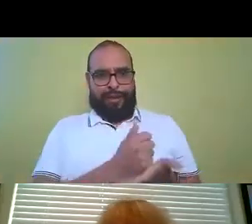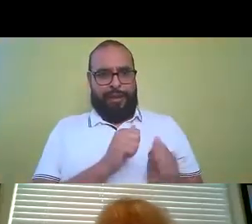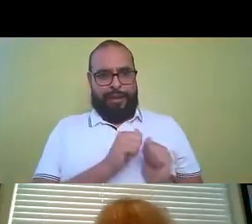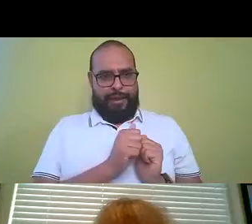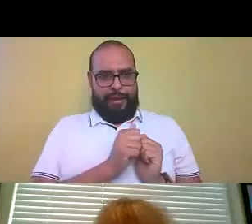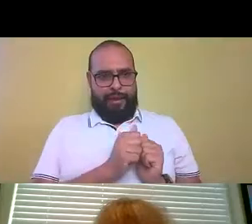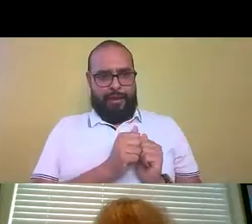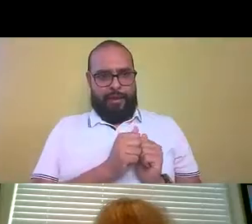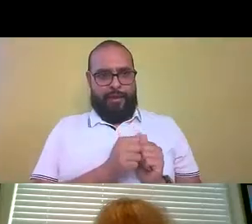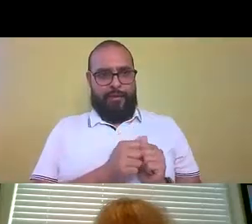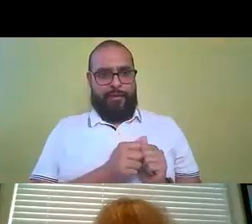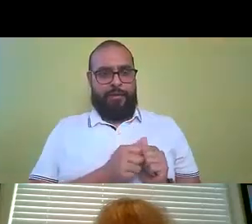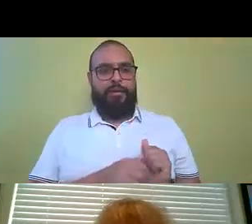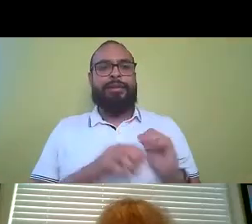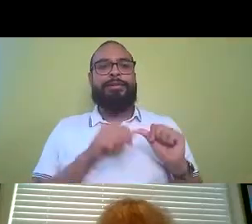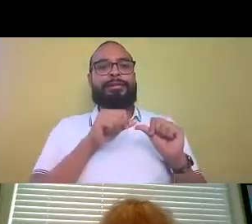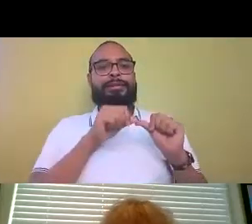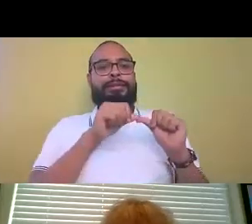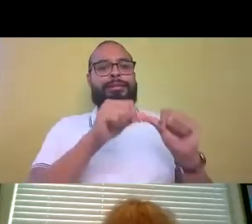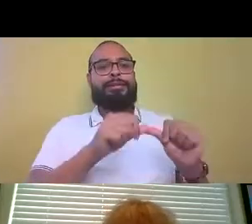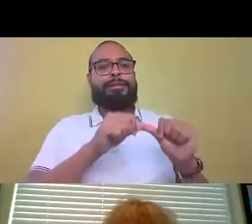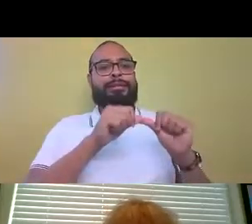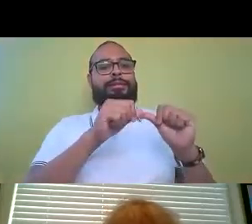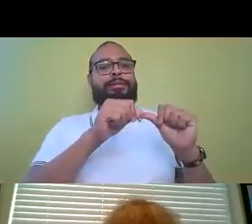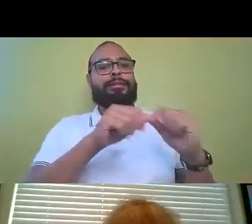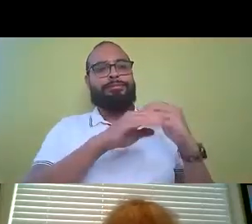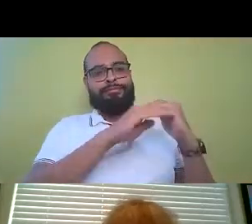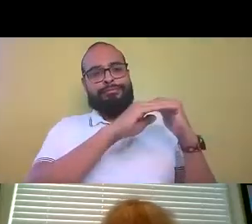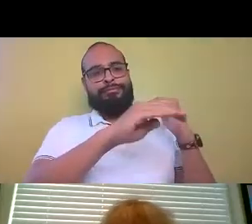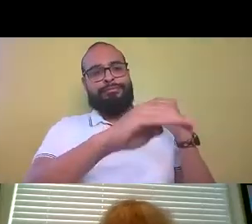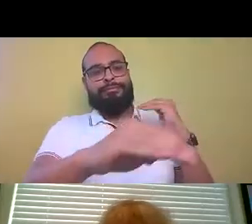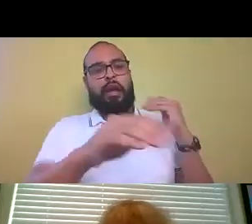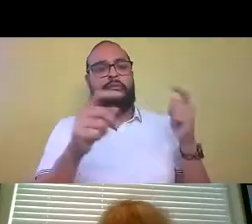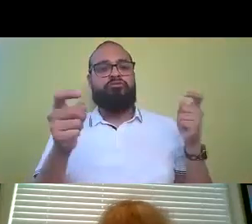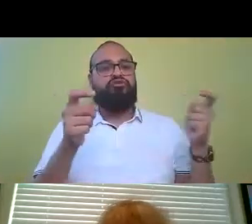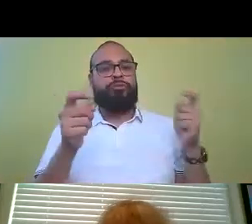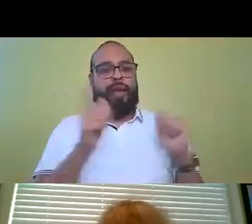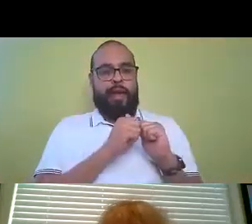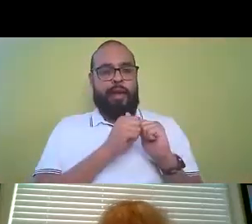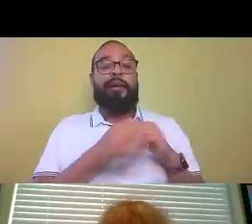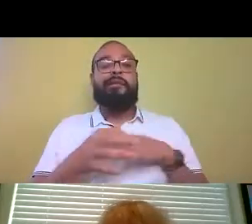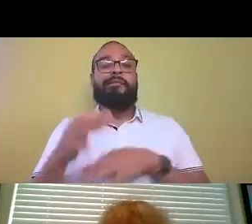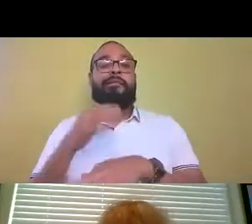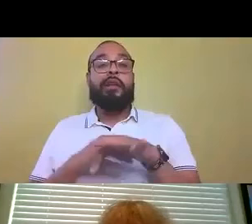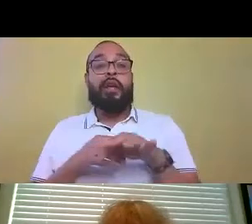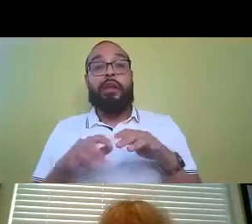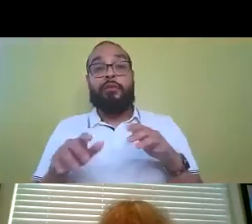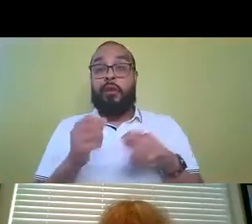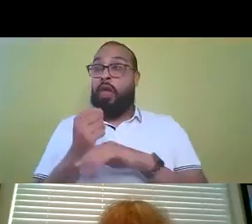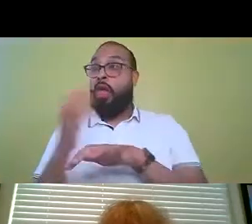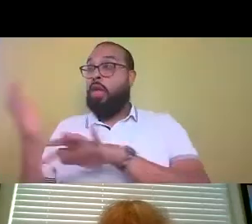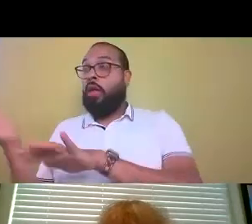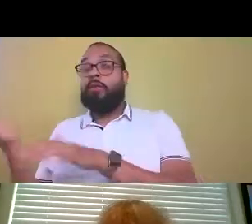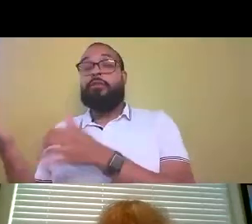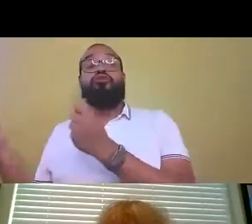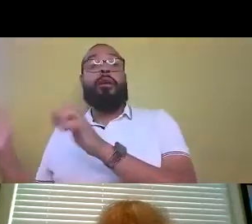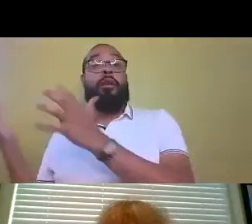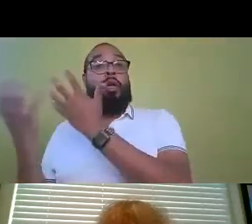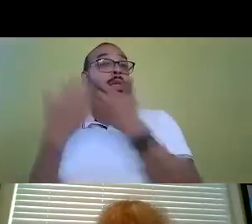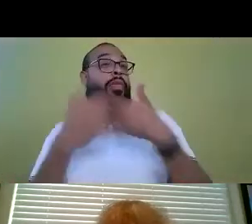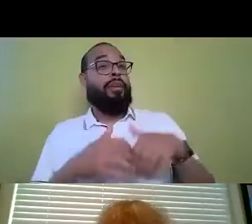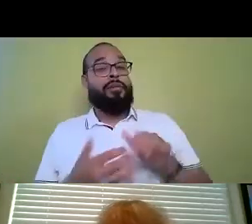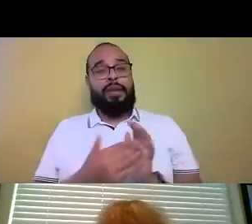getting back to a regulated state? So I really emphasize that it's much easier to